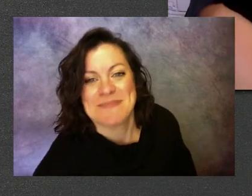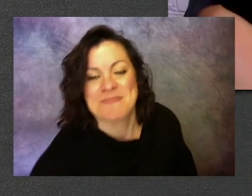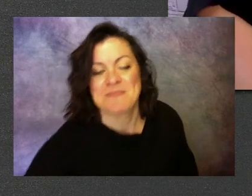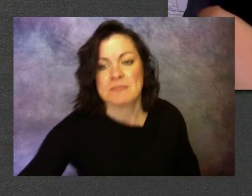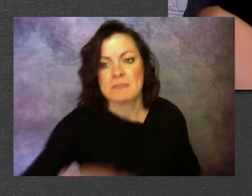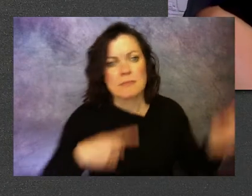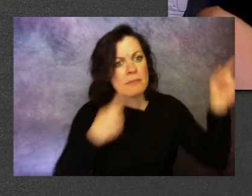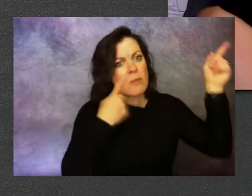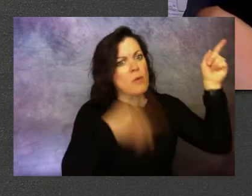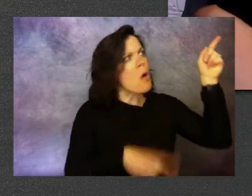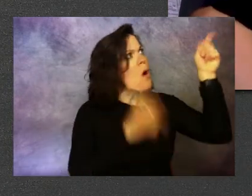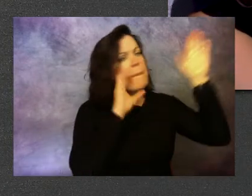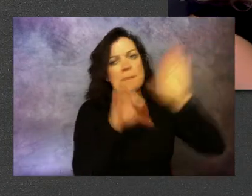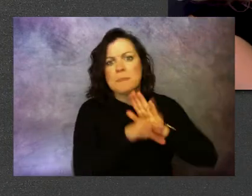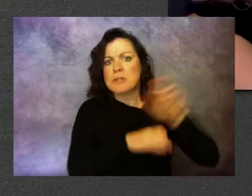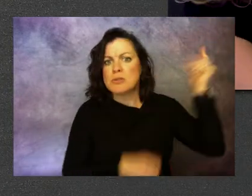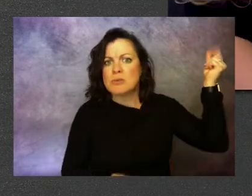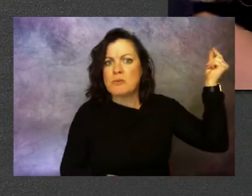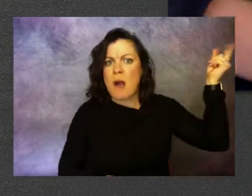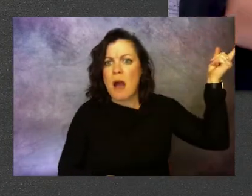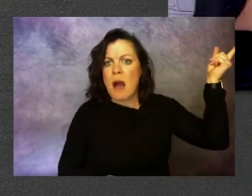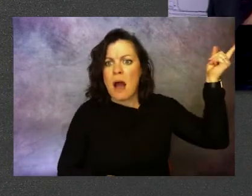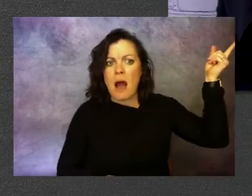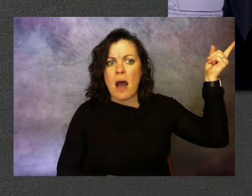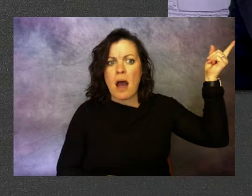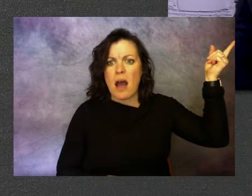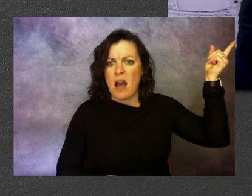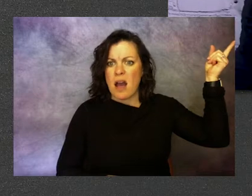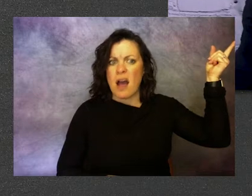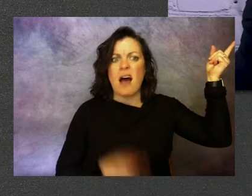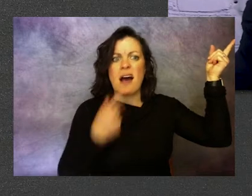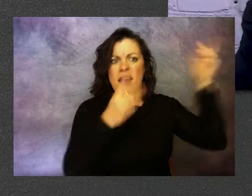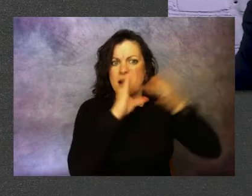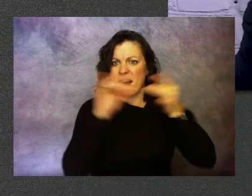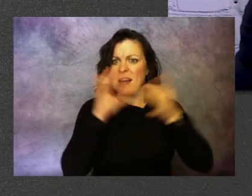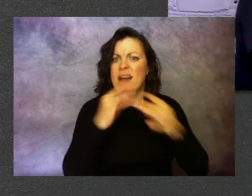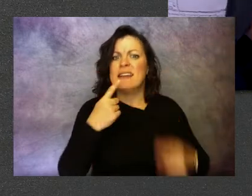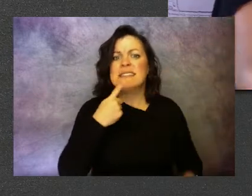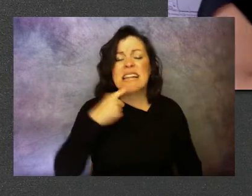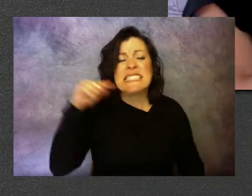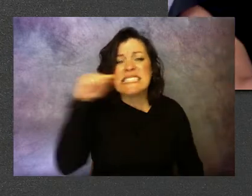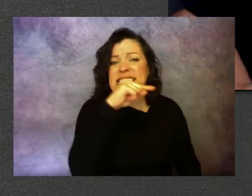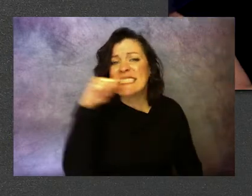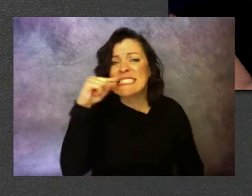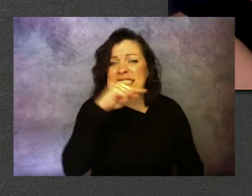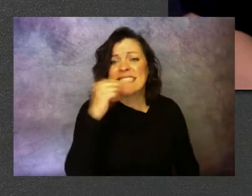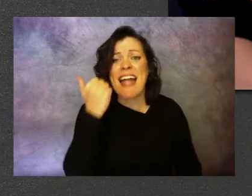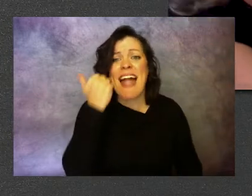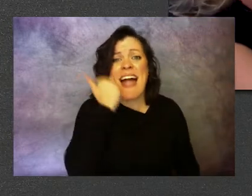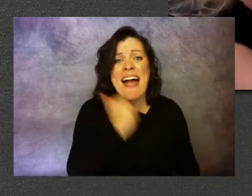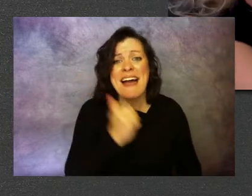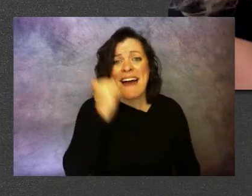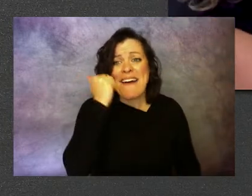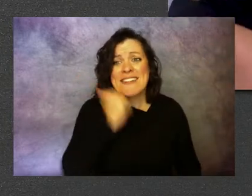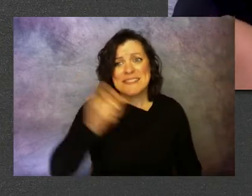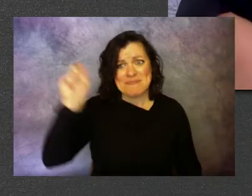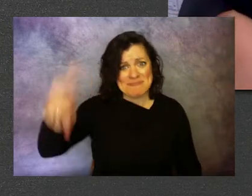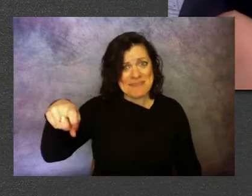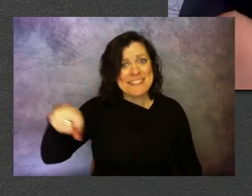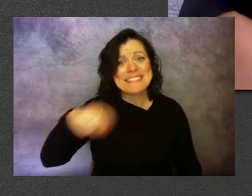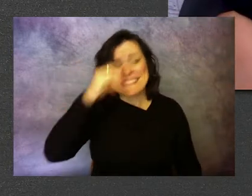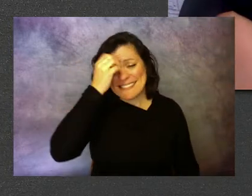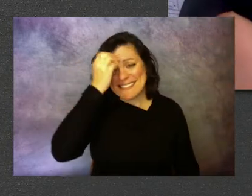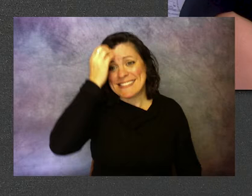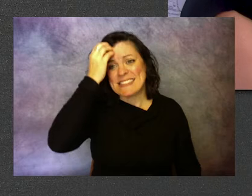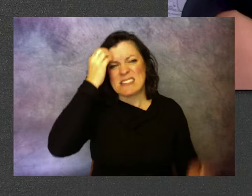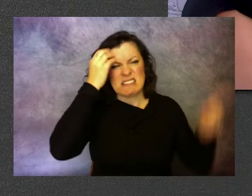have hanging up next to me? It says, brush every day. Did you notice this tooth